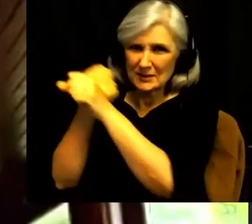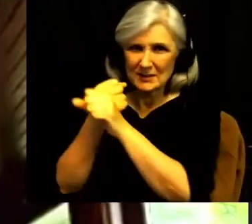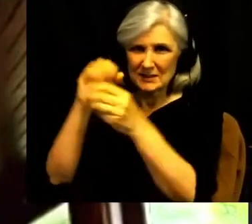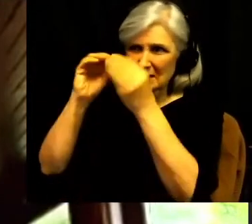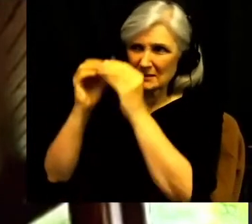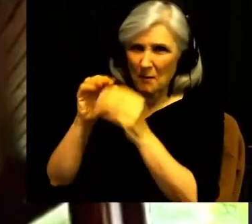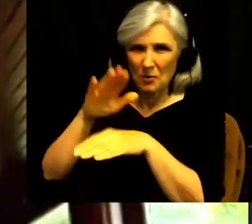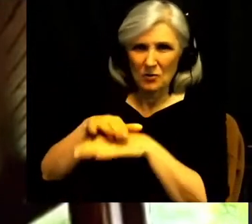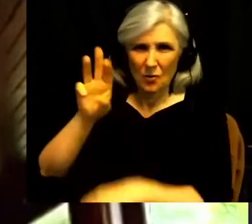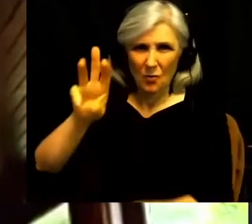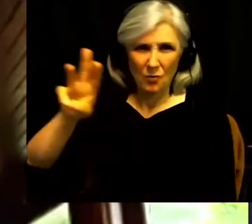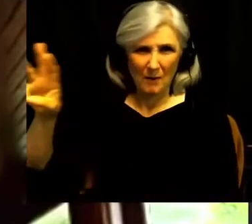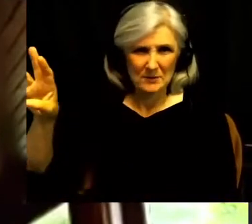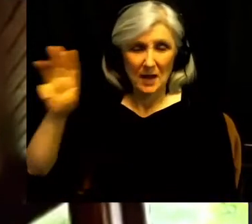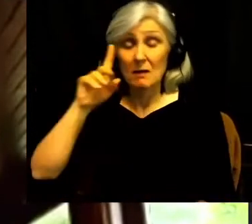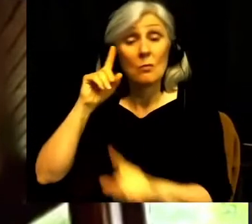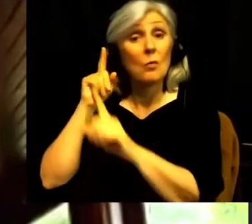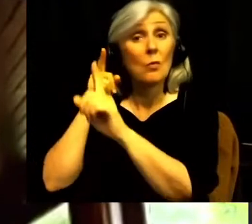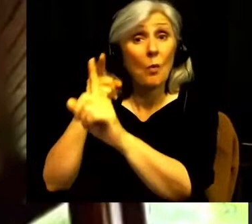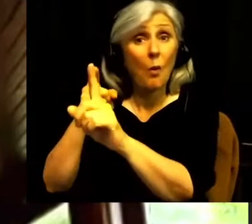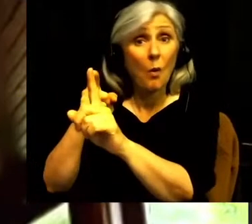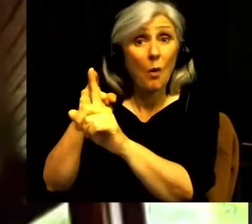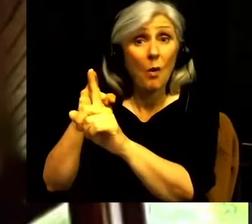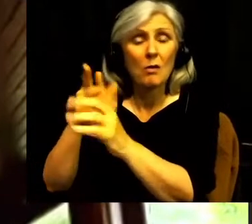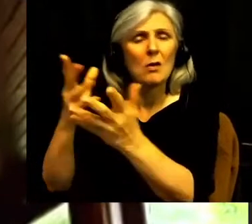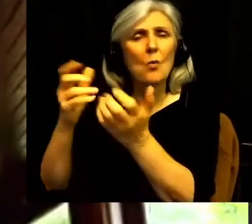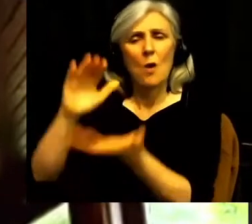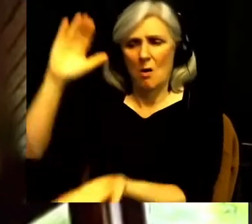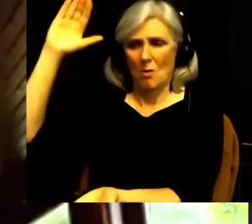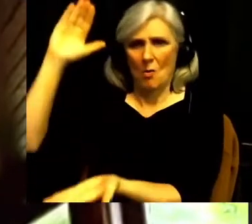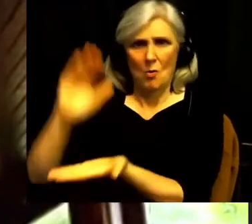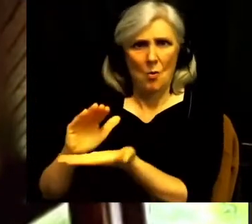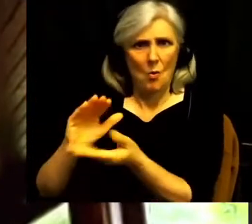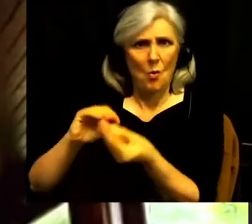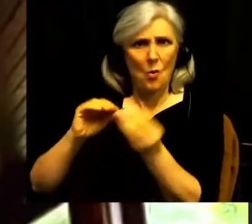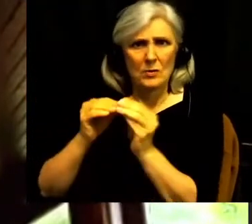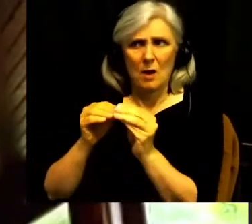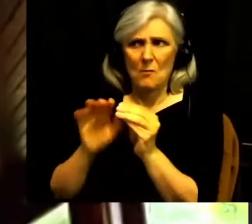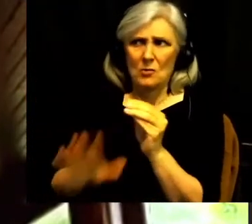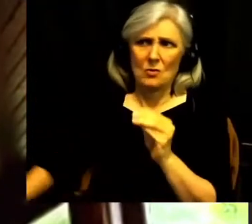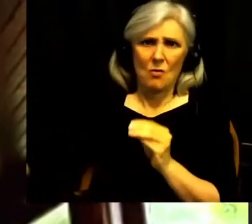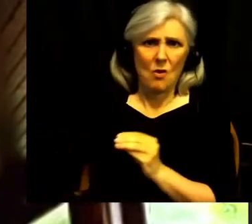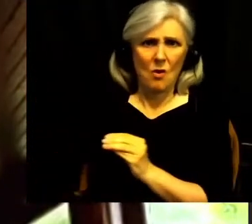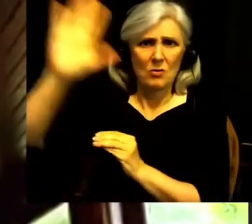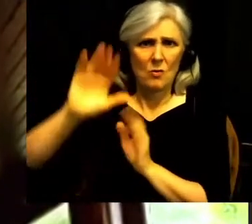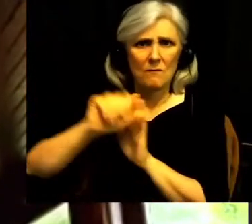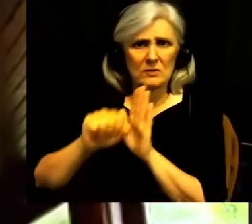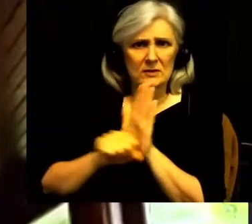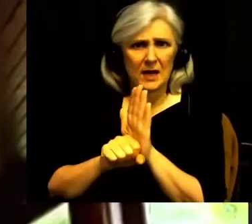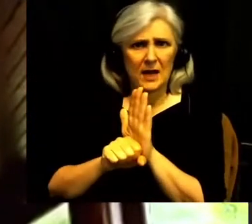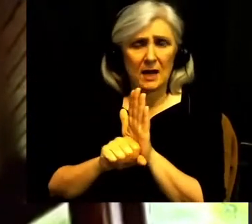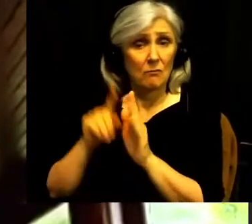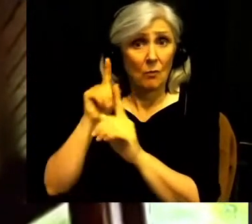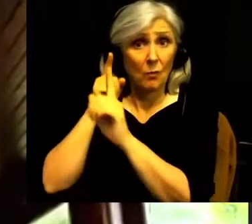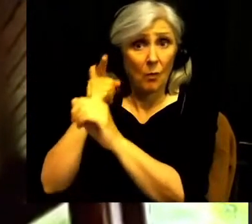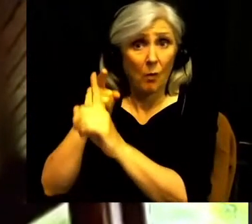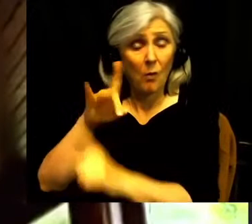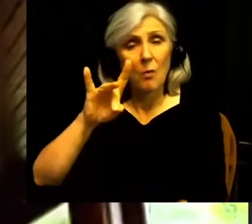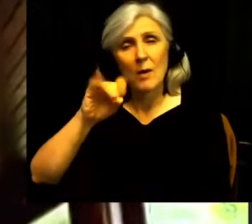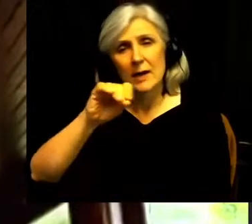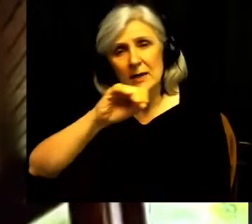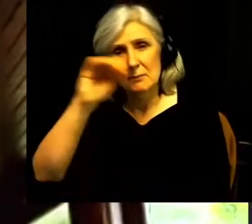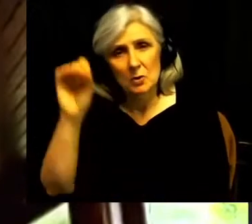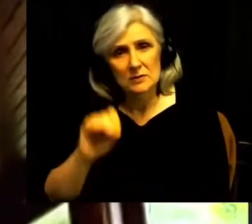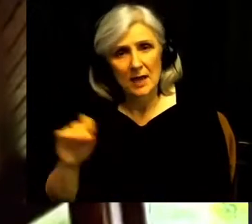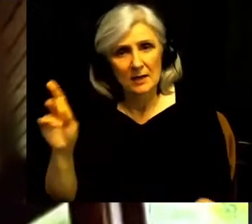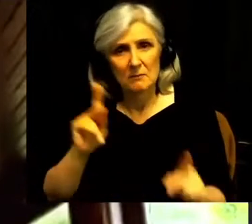case activity in the entire state and to have 80% of people fully vaccinated. And when you keep those goals in